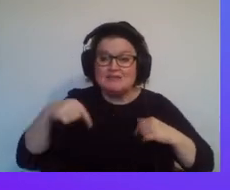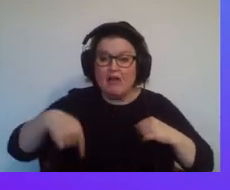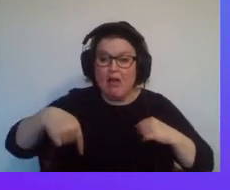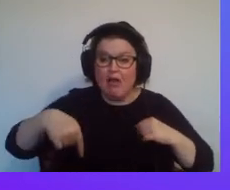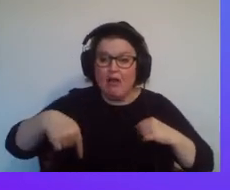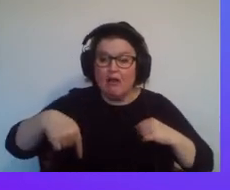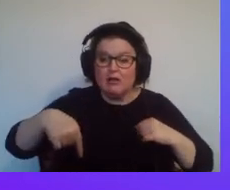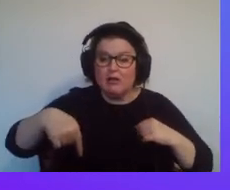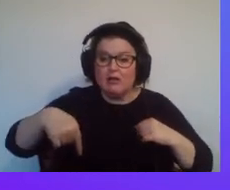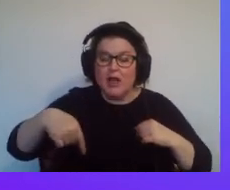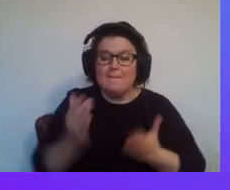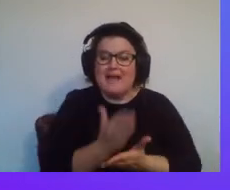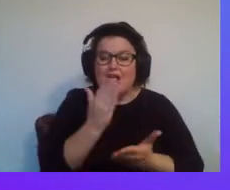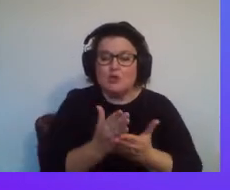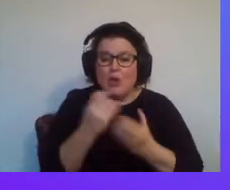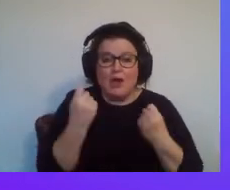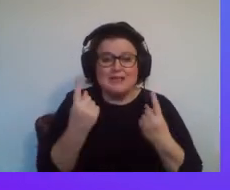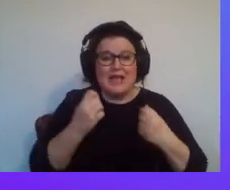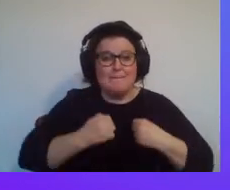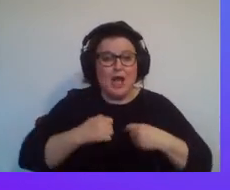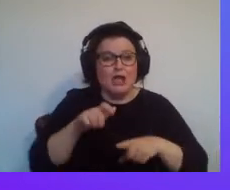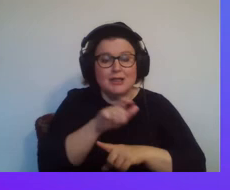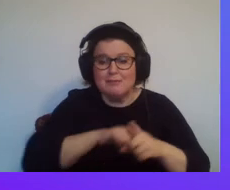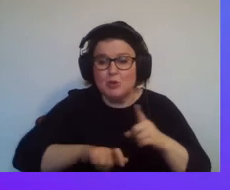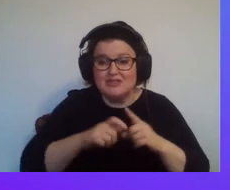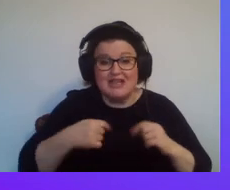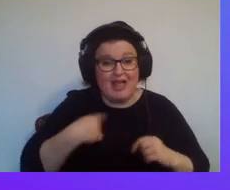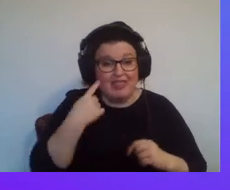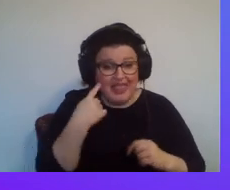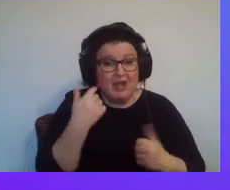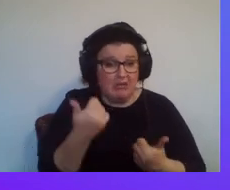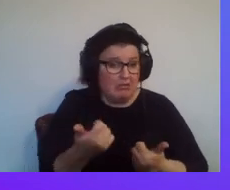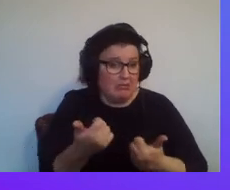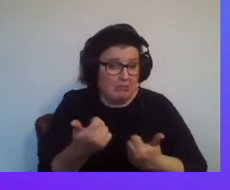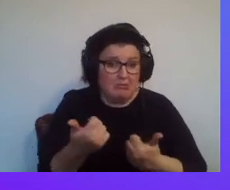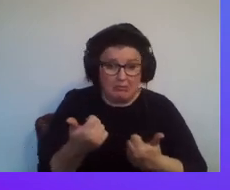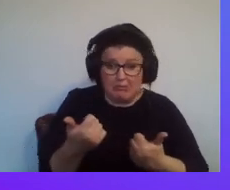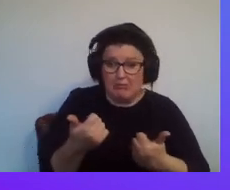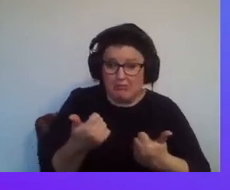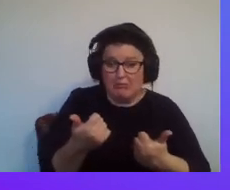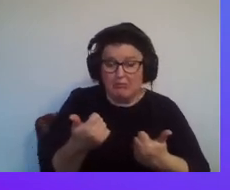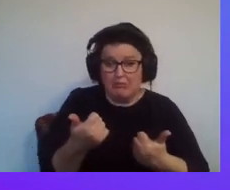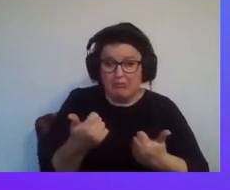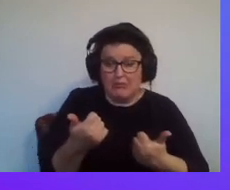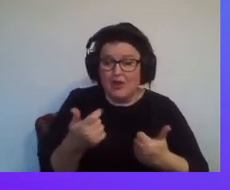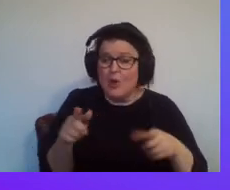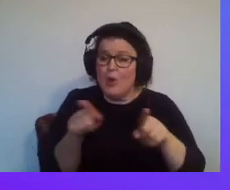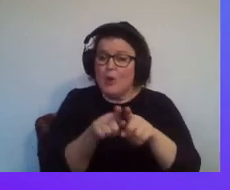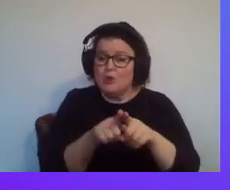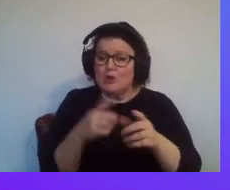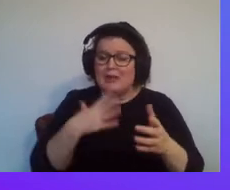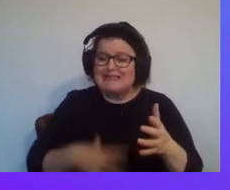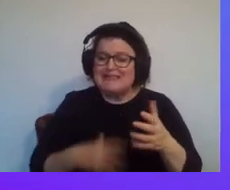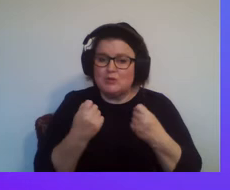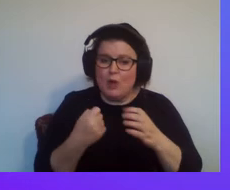and understanding my community, which I do, I think, because I've been here long enough. But it's also understanding the impact